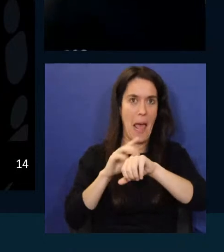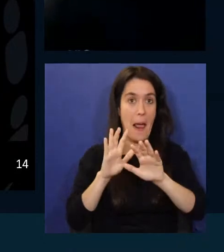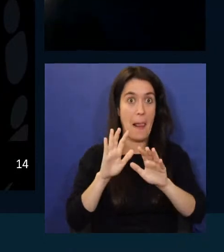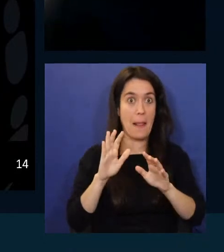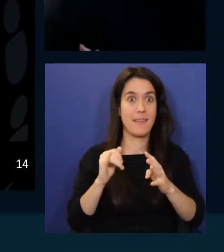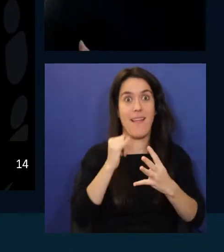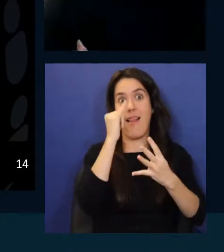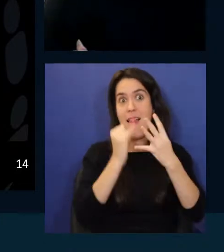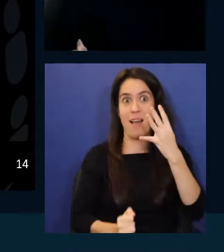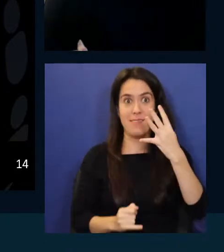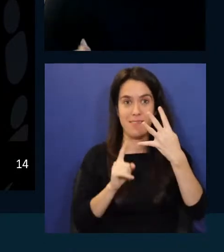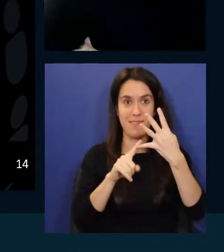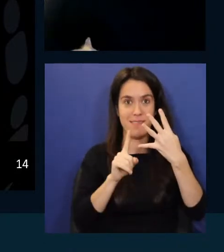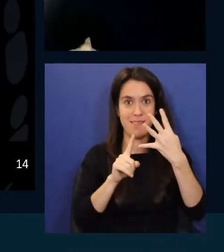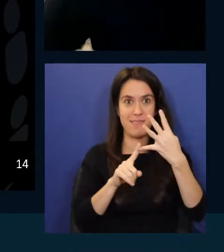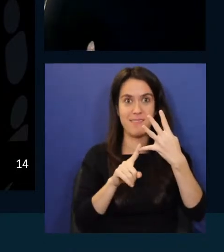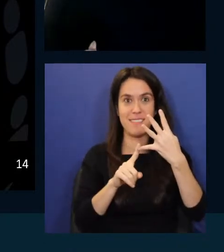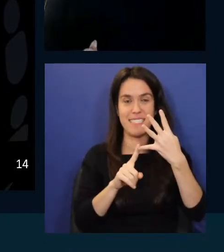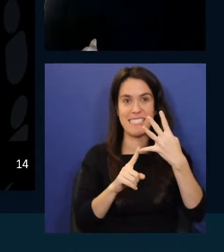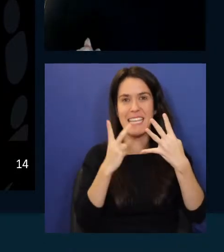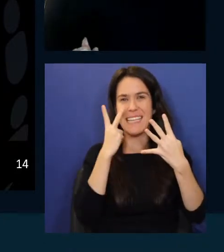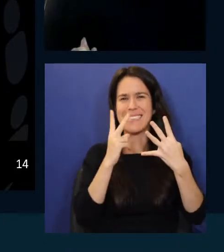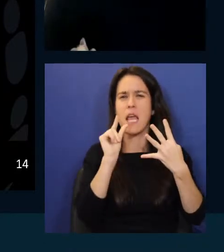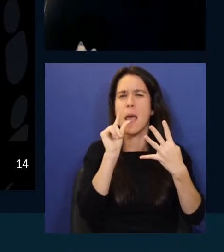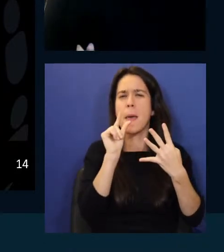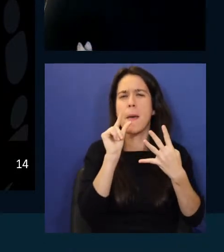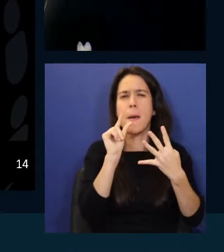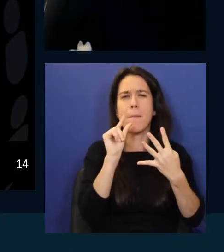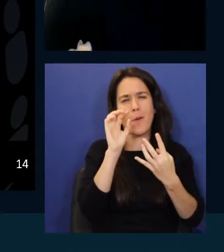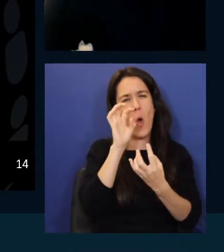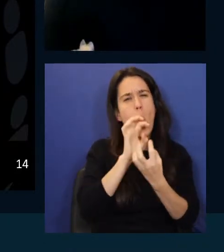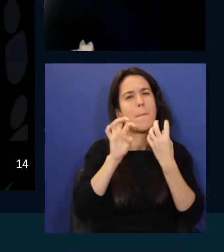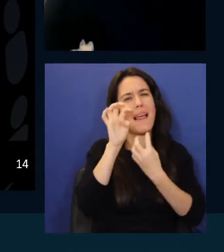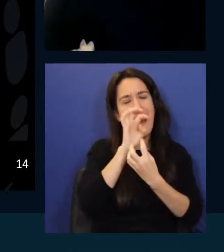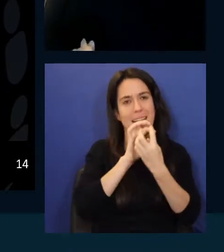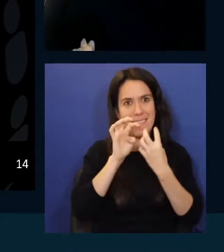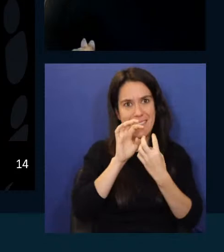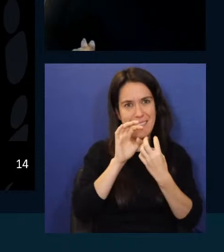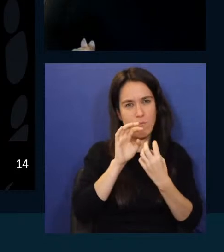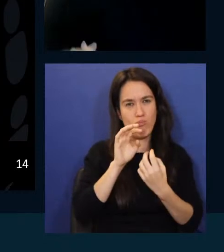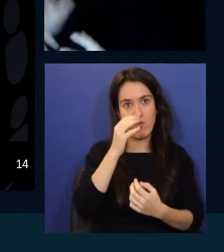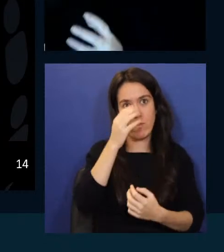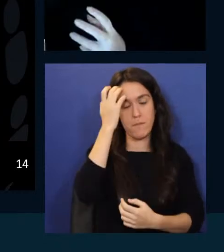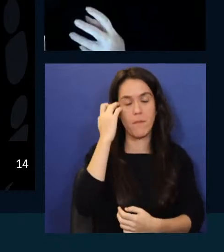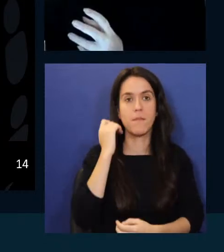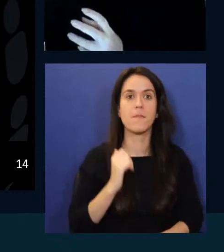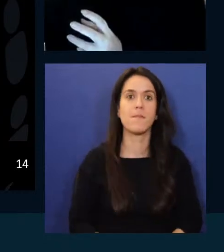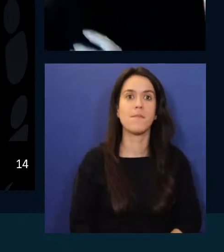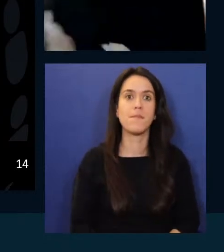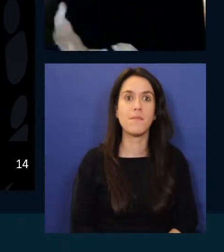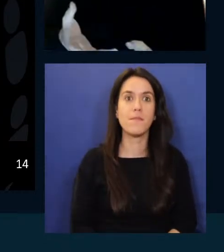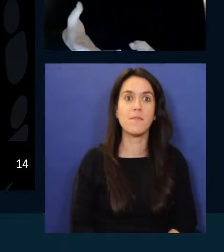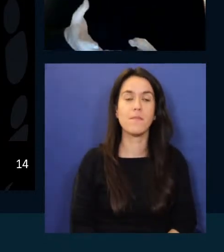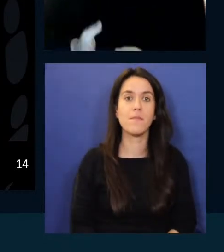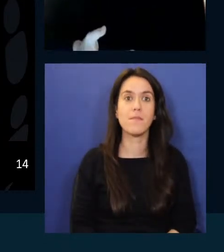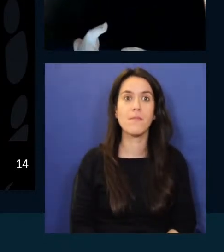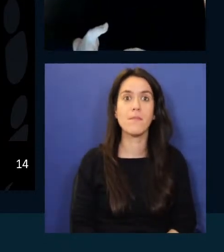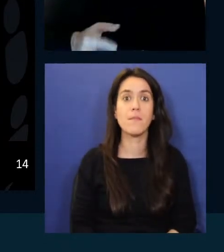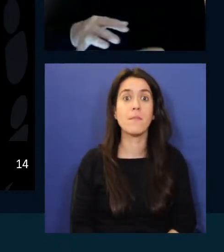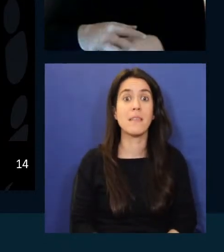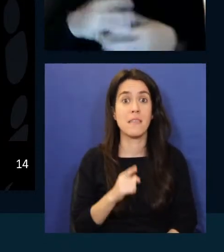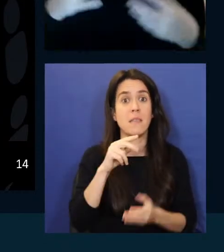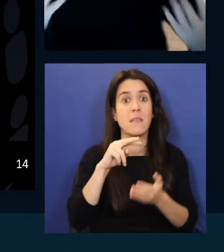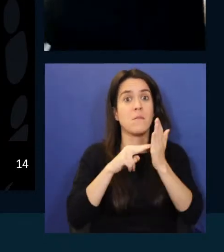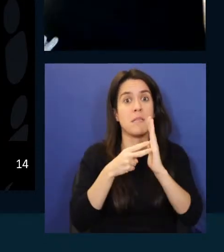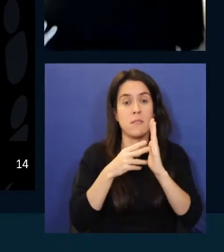last option. This is the little bit more complicated option. And this would, of course, require you to